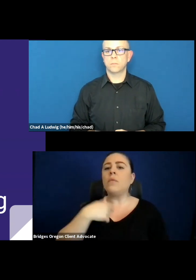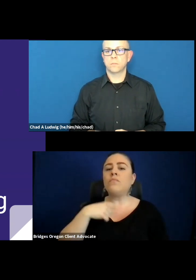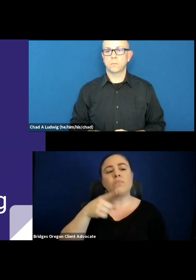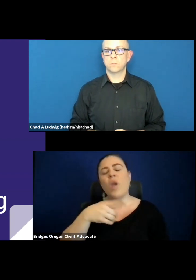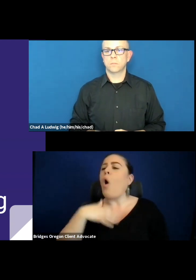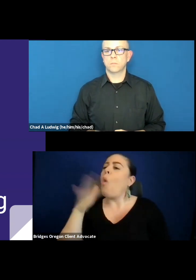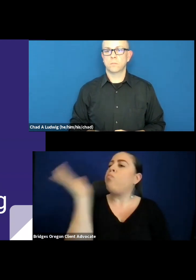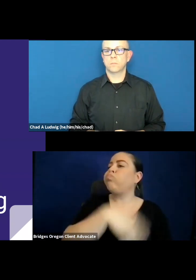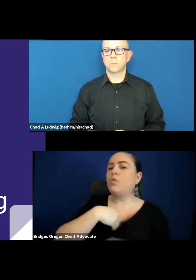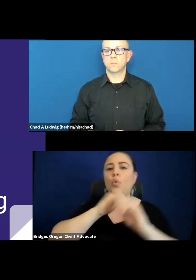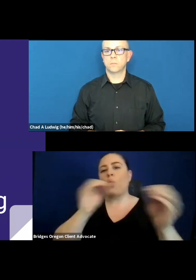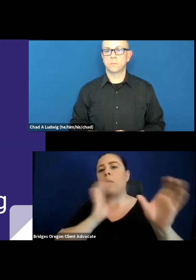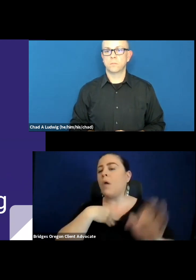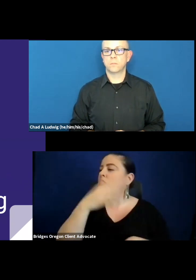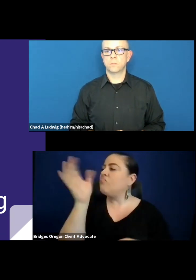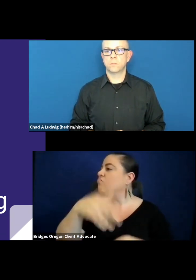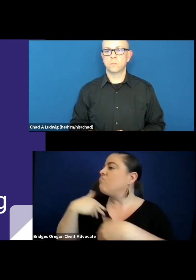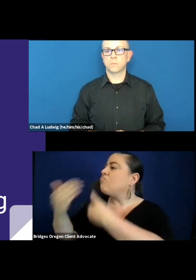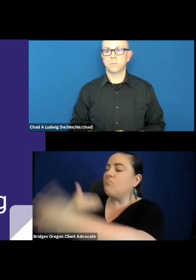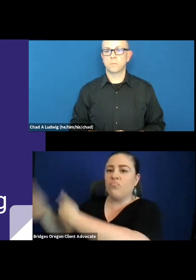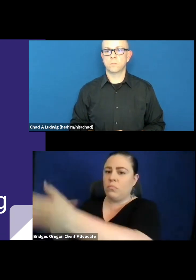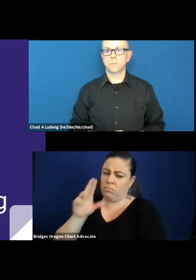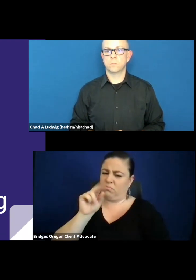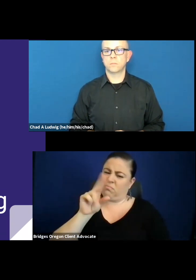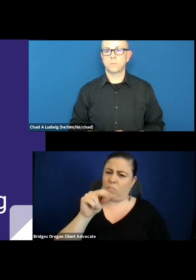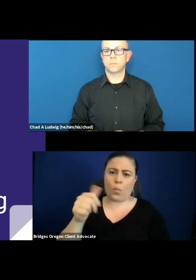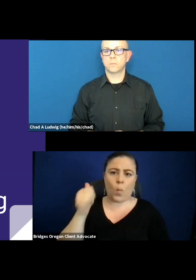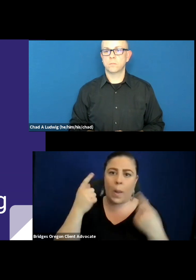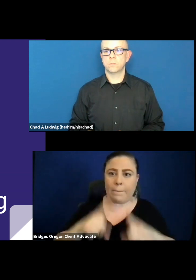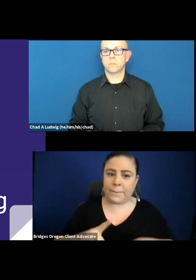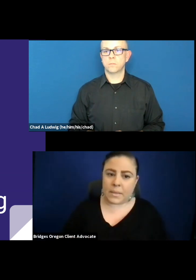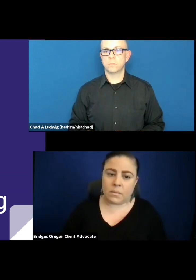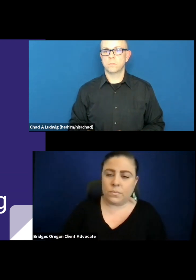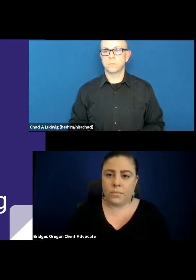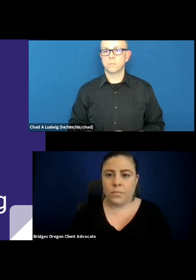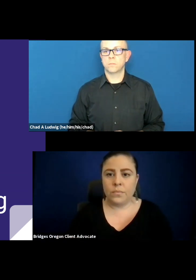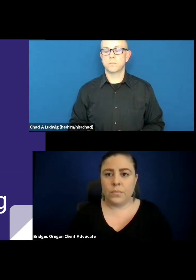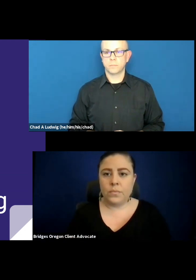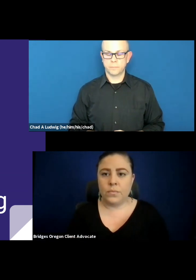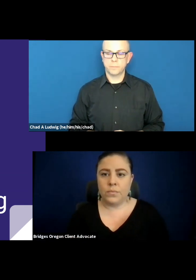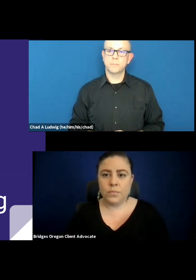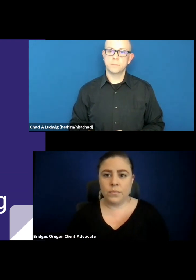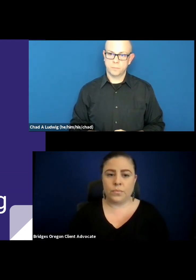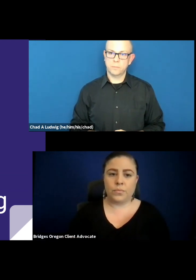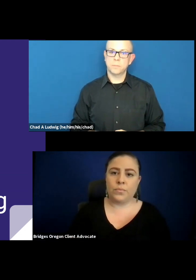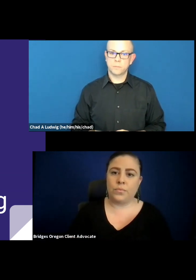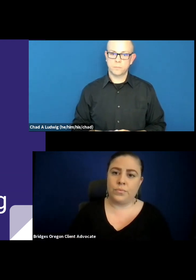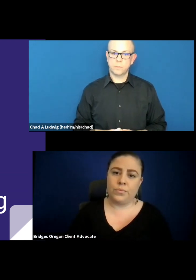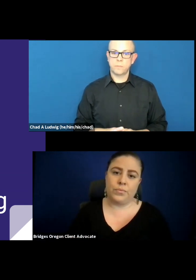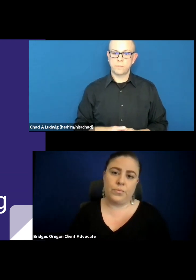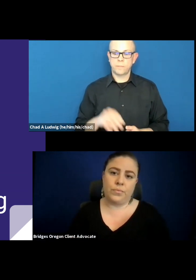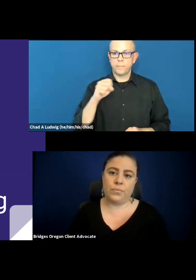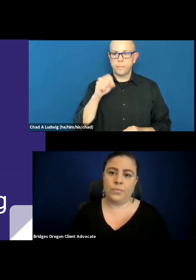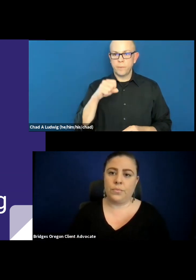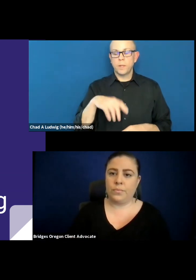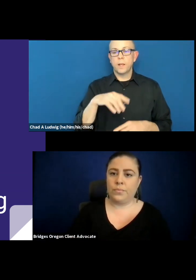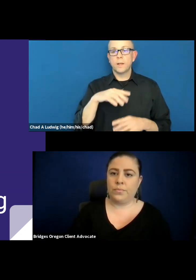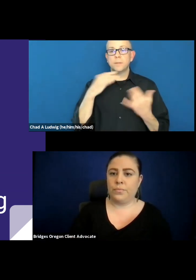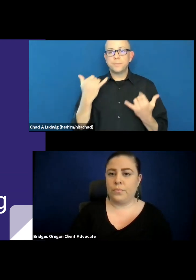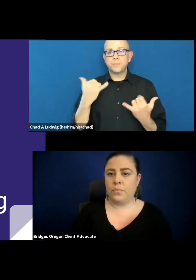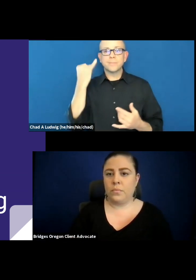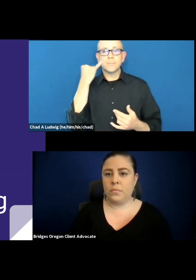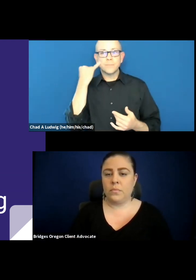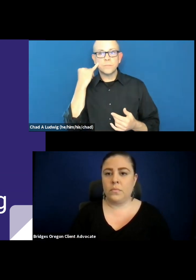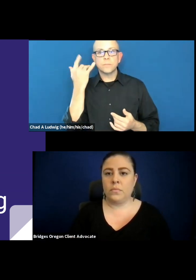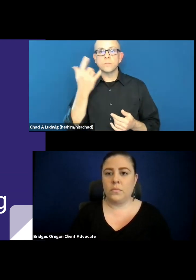with me, it's not like I'm going to say, oh, I'm not going to communicate with you and go ahead with that process of reporting. That's not going to